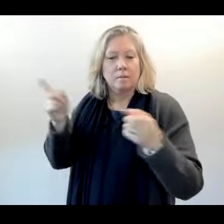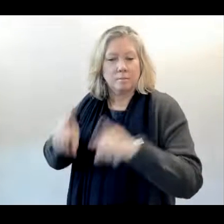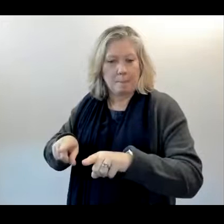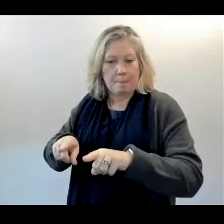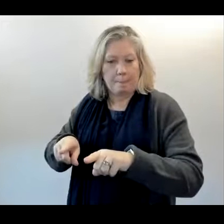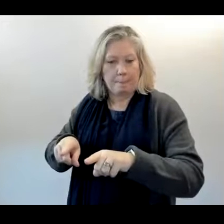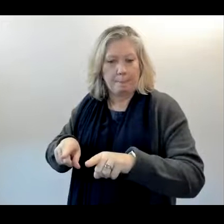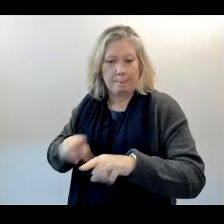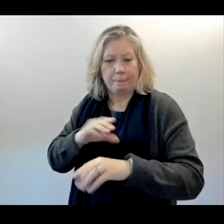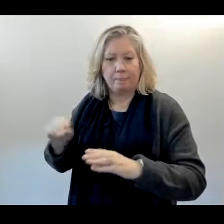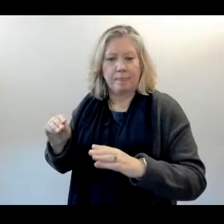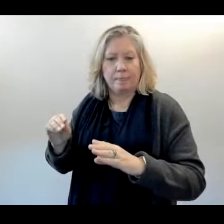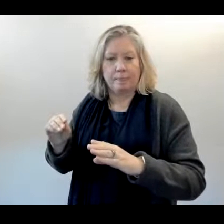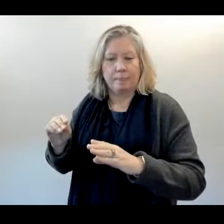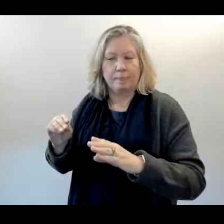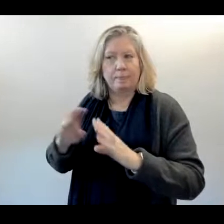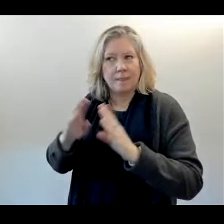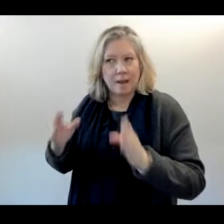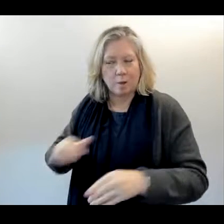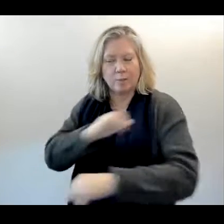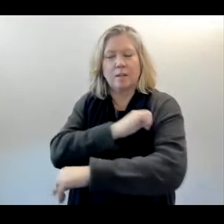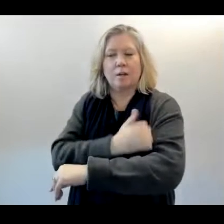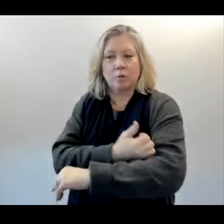and the Housing Authority of the City of Pittsburgh